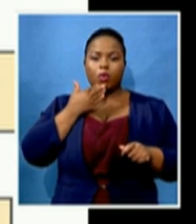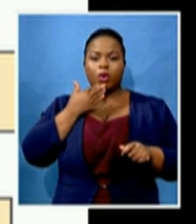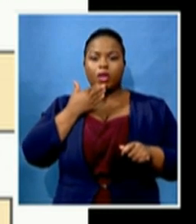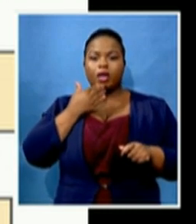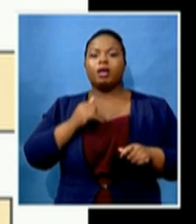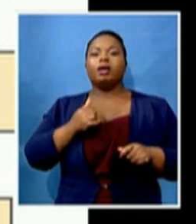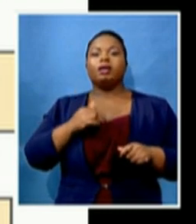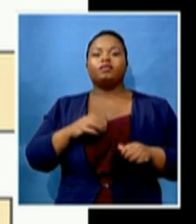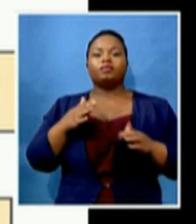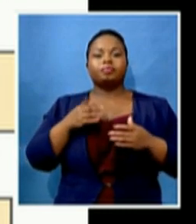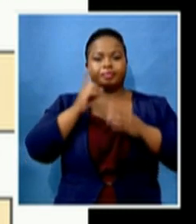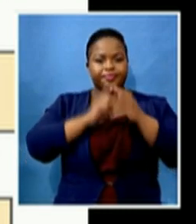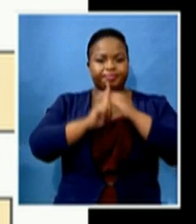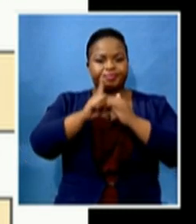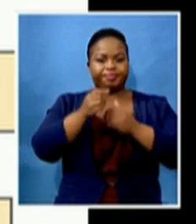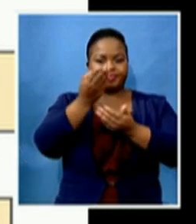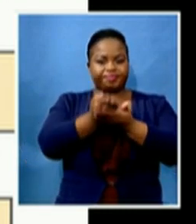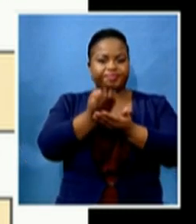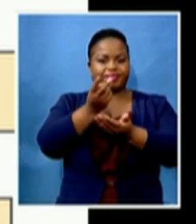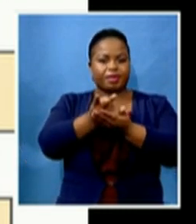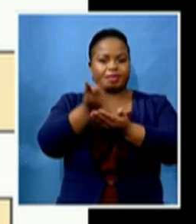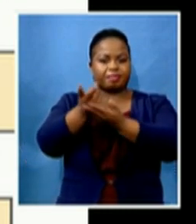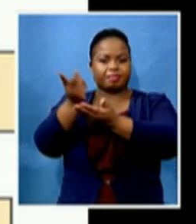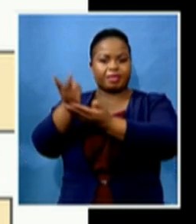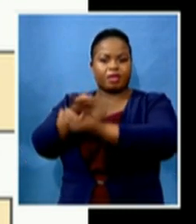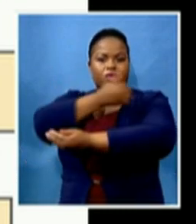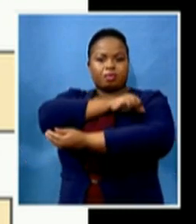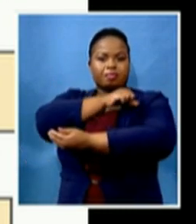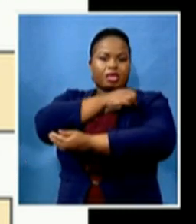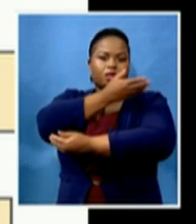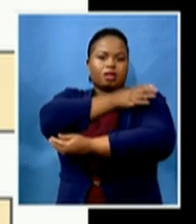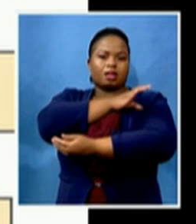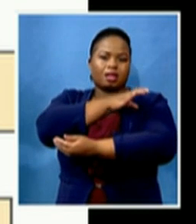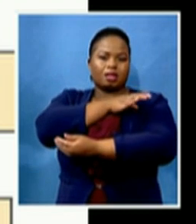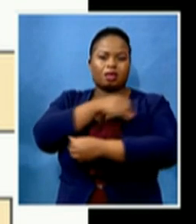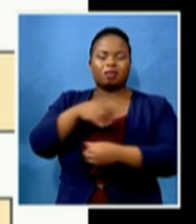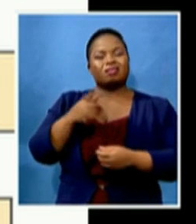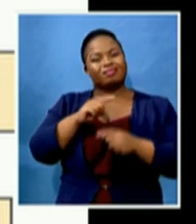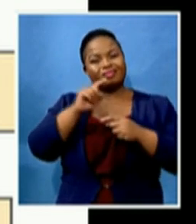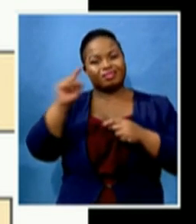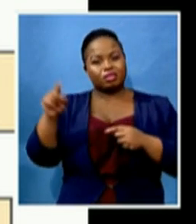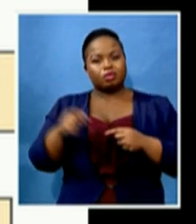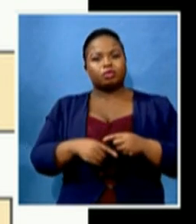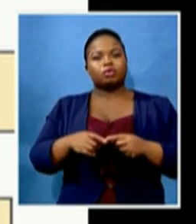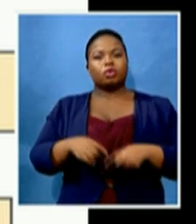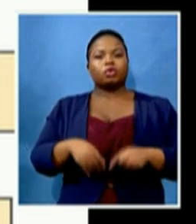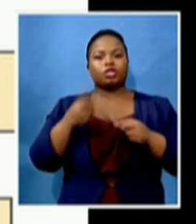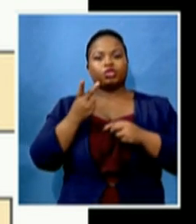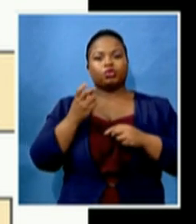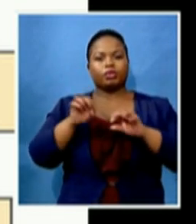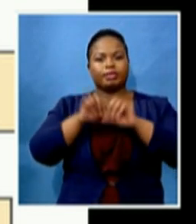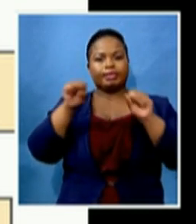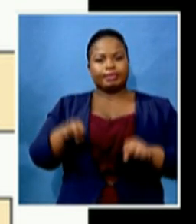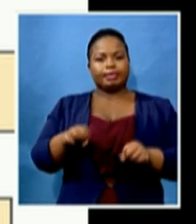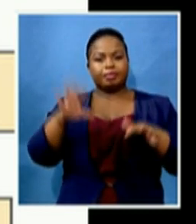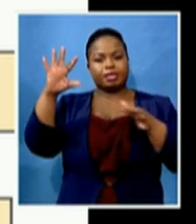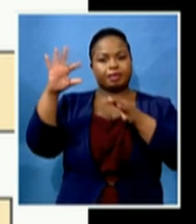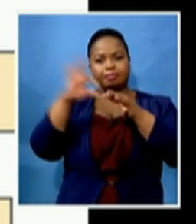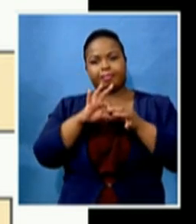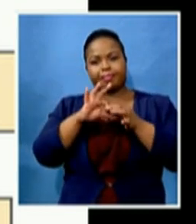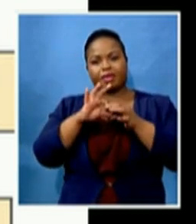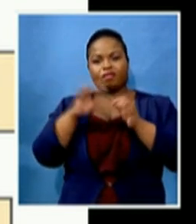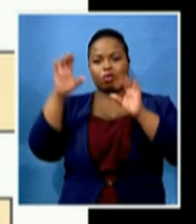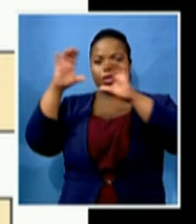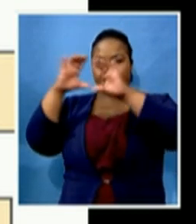to reported cases. So essentially, we have two systems that are talking to each other and have a slightly different dynamic that we need in